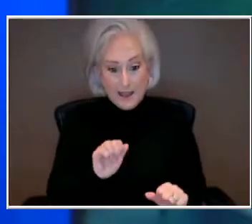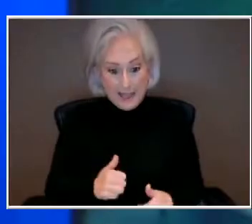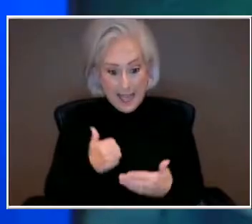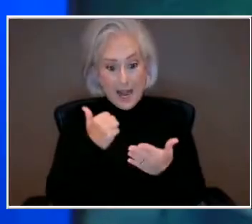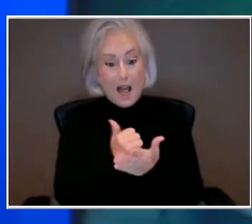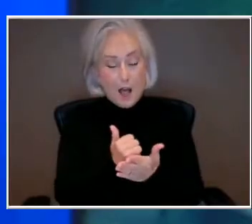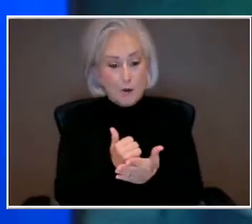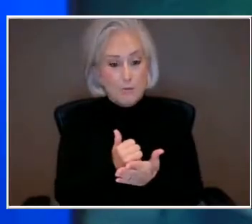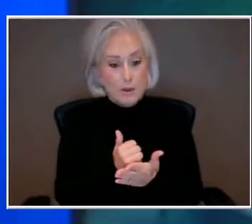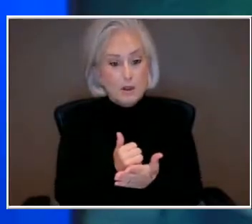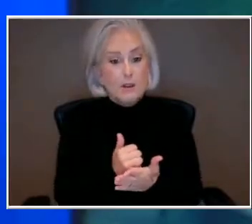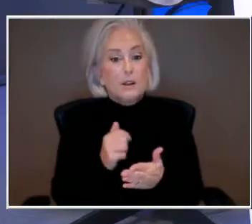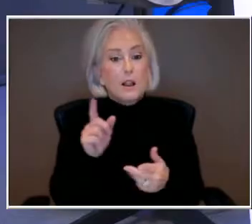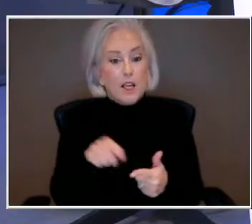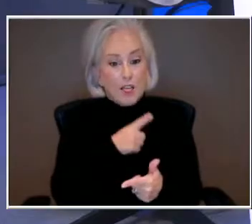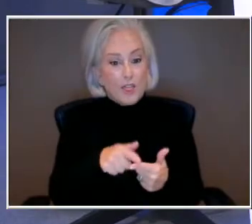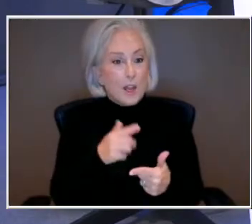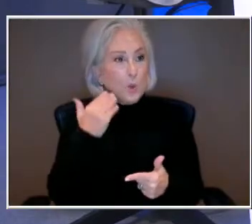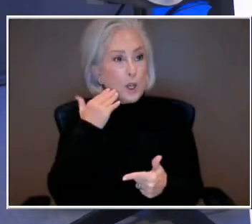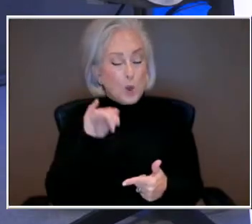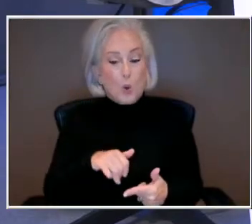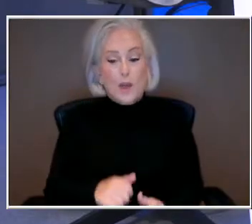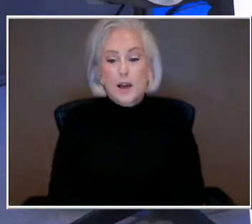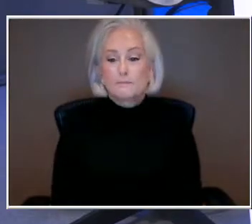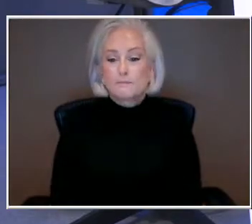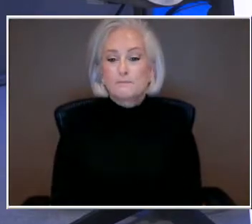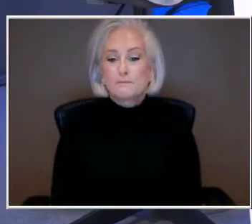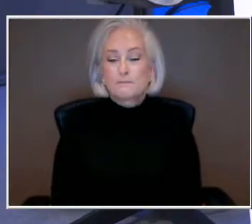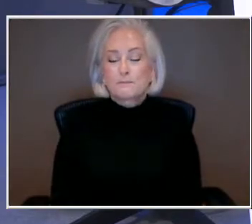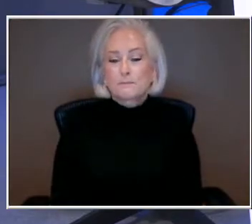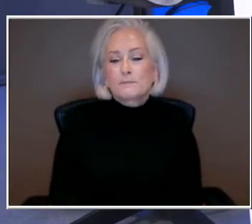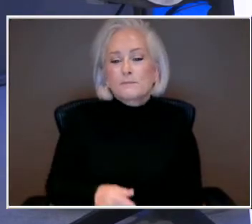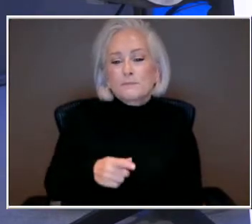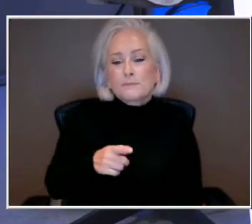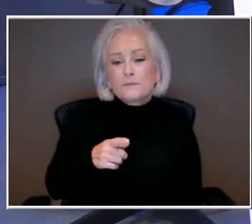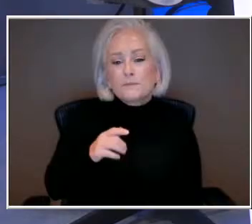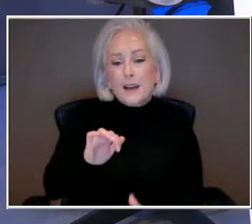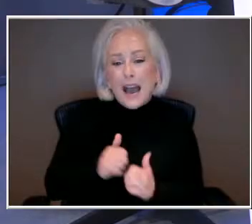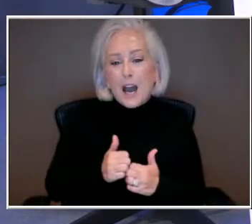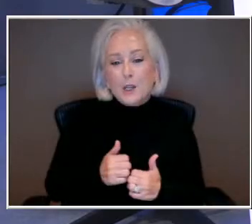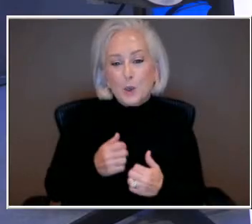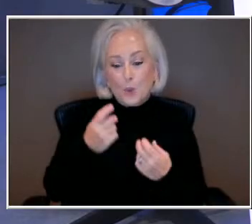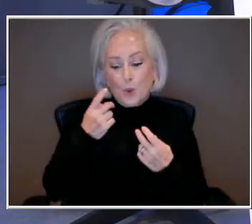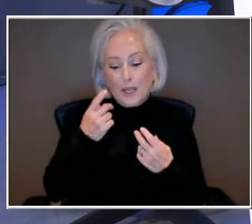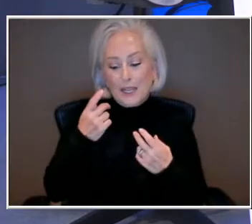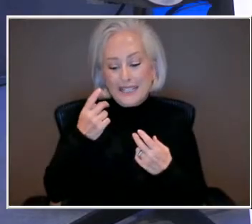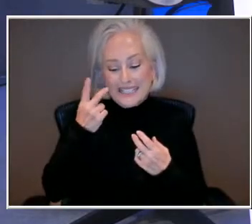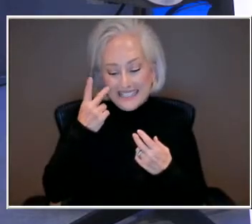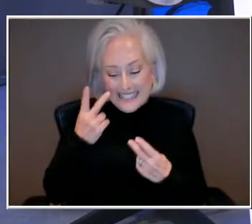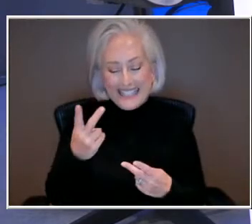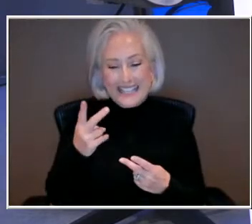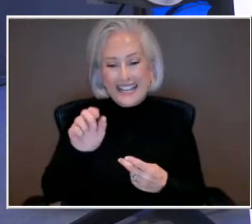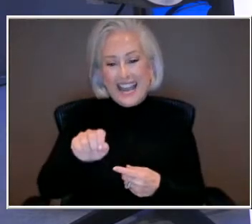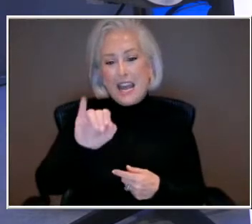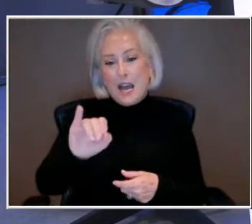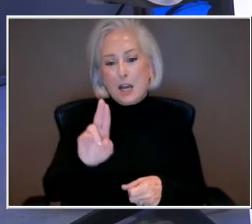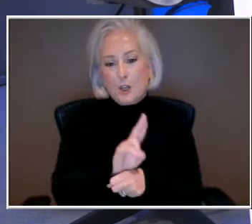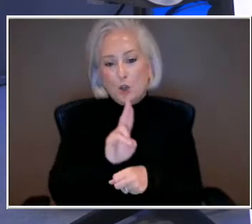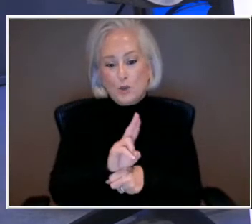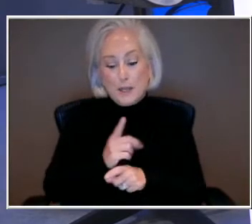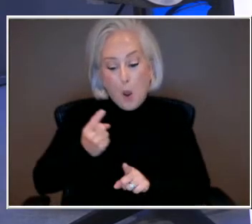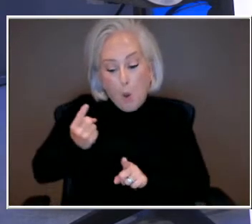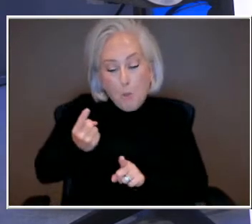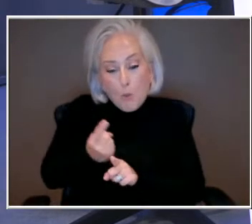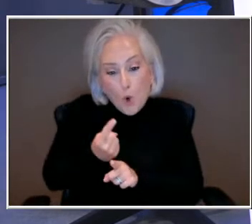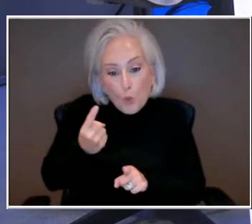we know that. How do we make sure AI is seen properly in the field of reading mammograms and